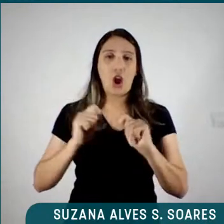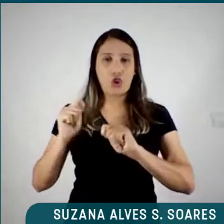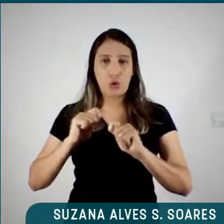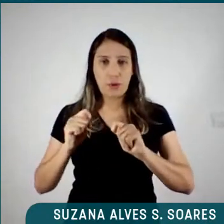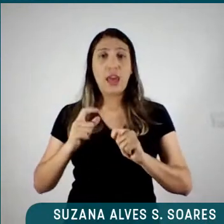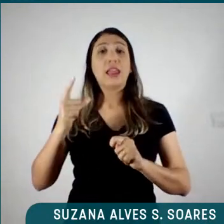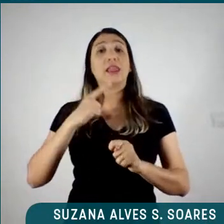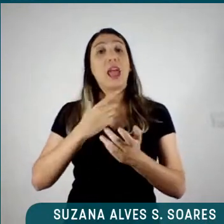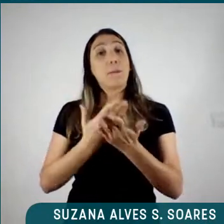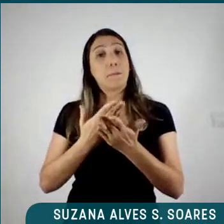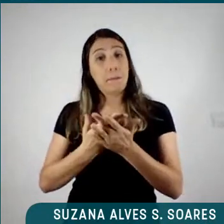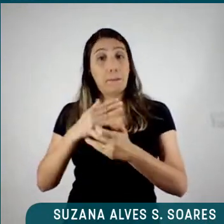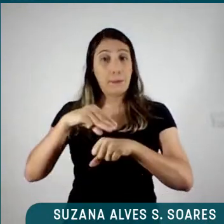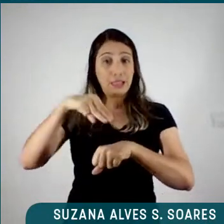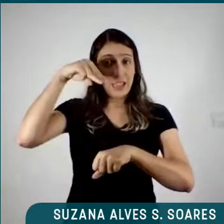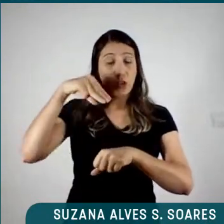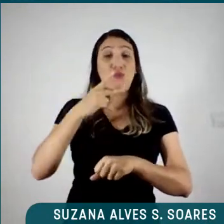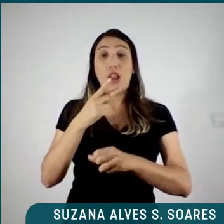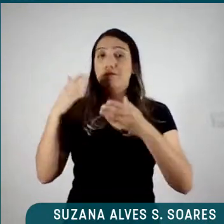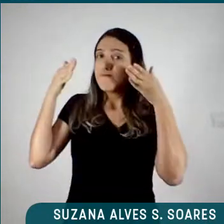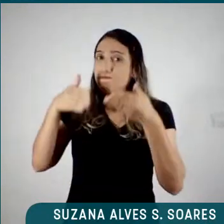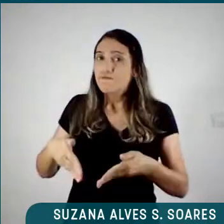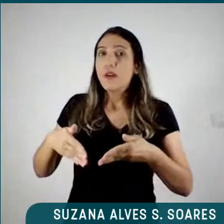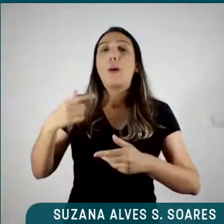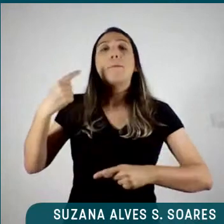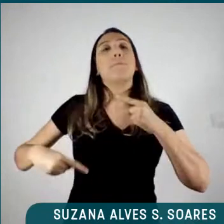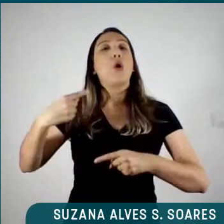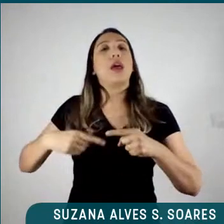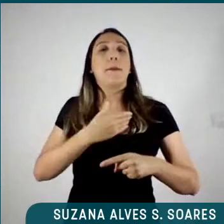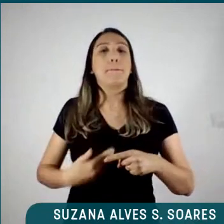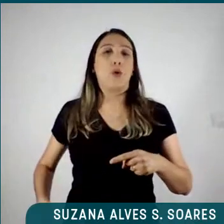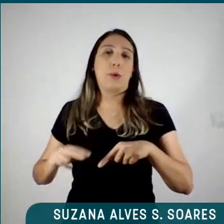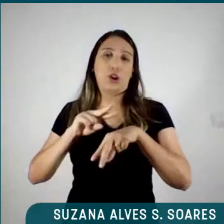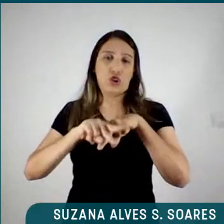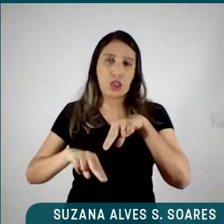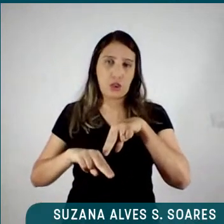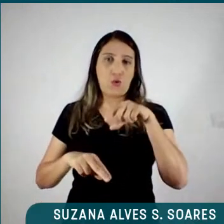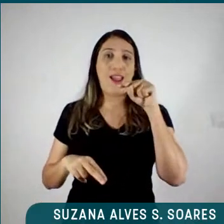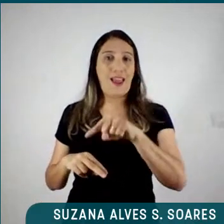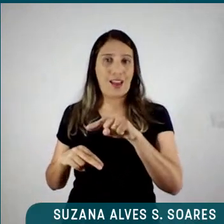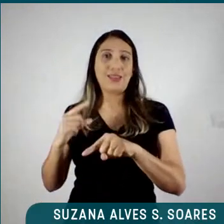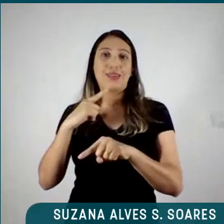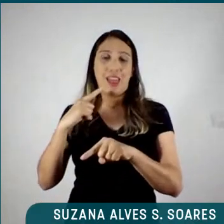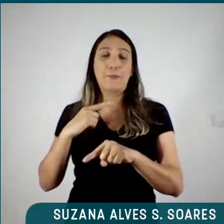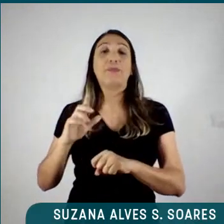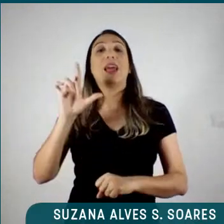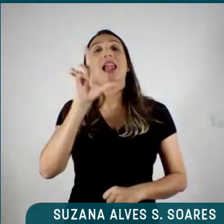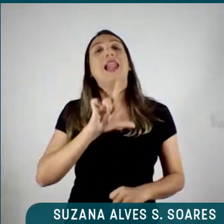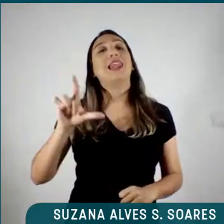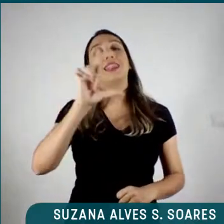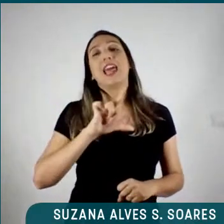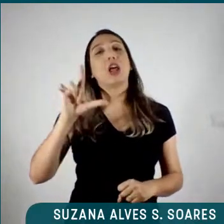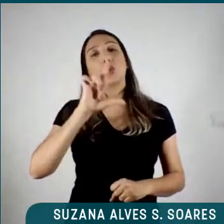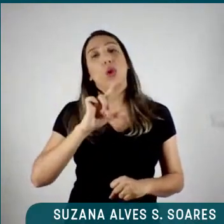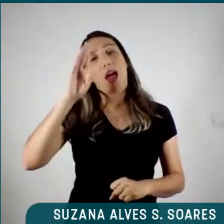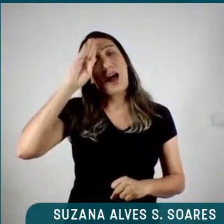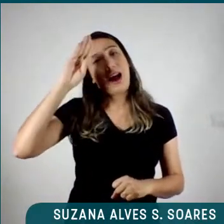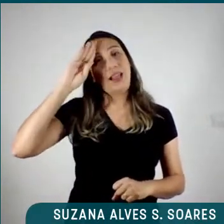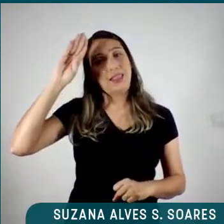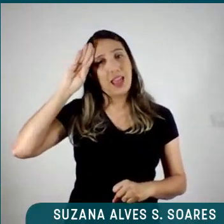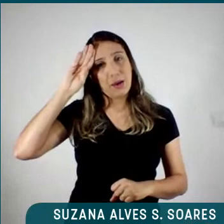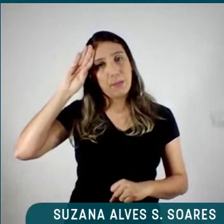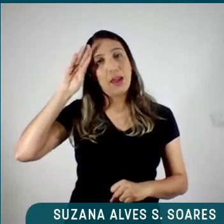the inequalities in gender. For example, here in the London School of Economics, we have a master that is